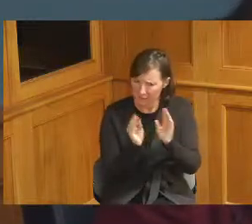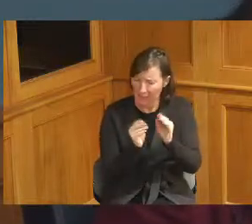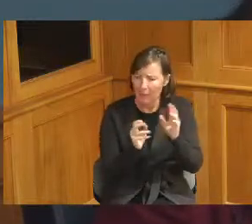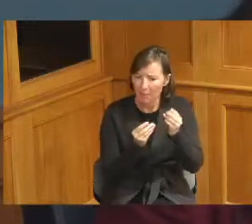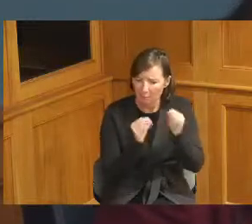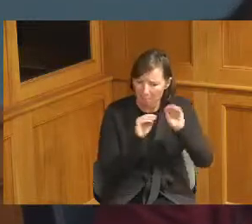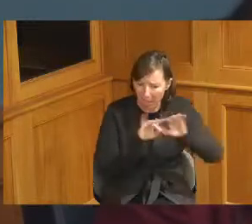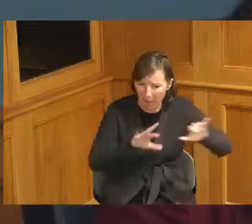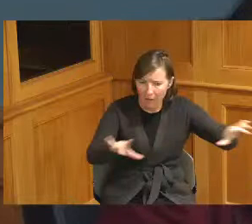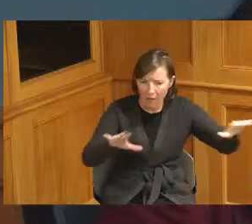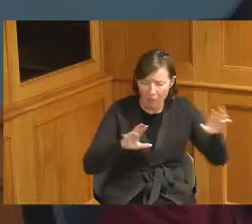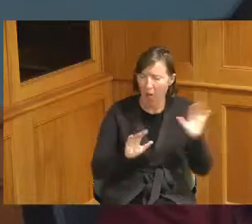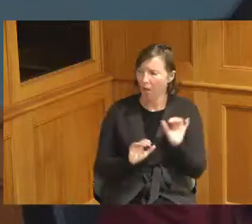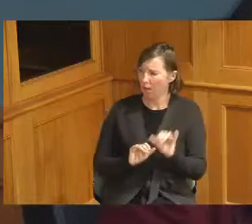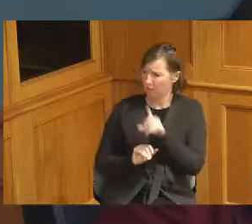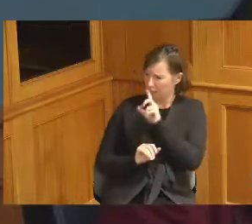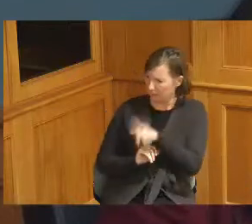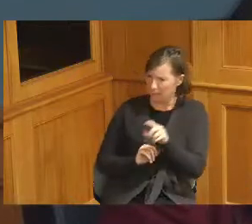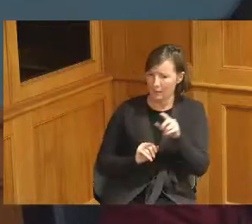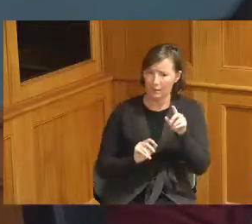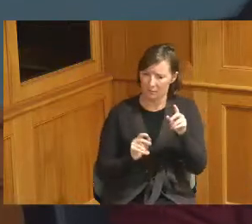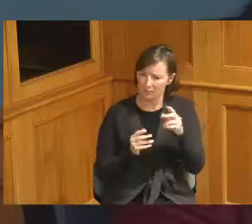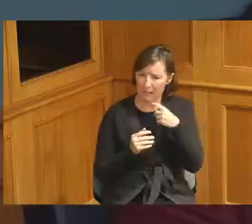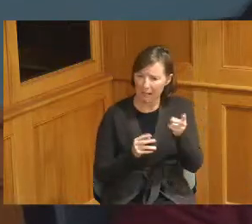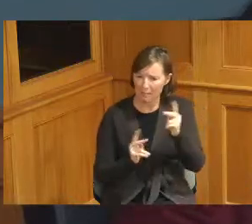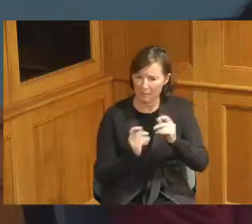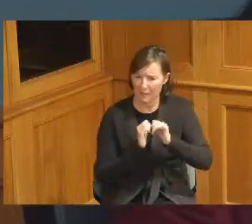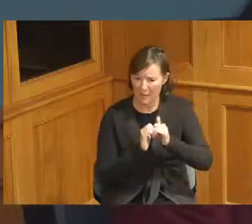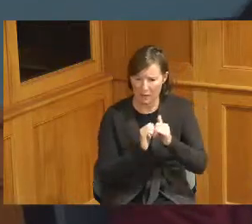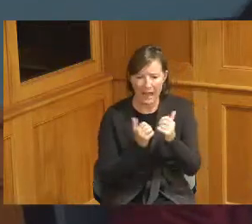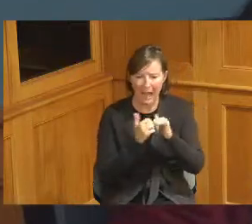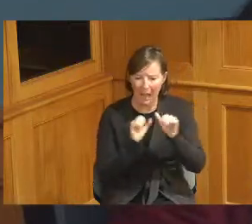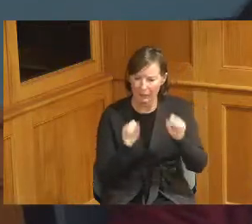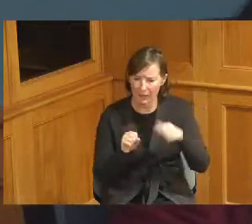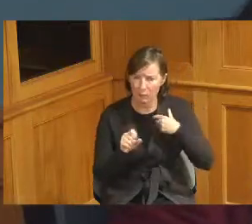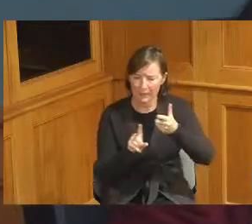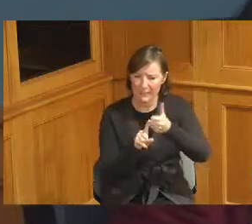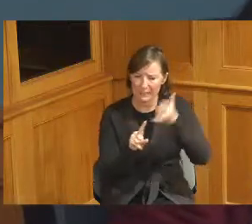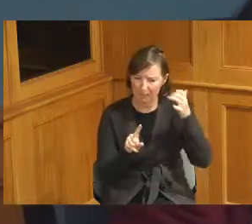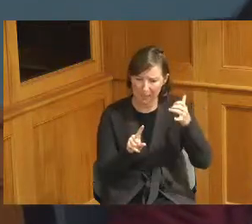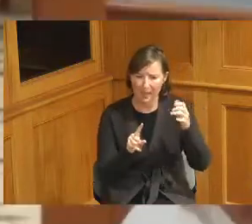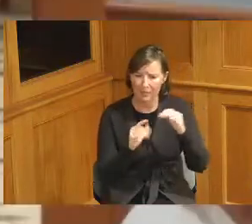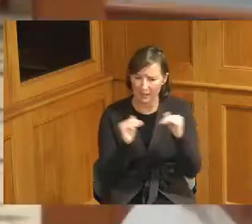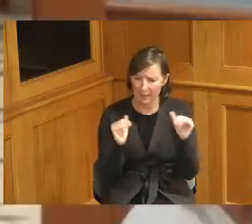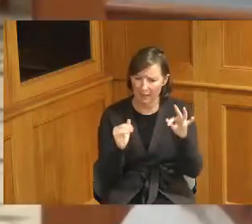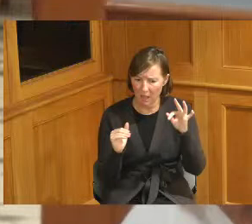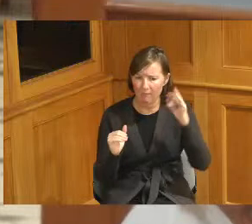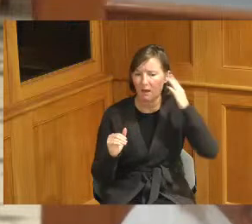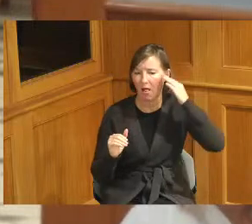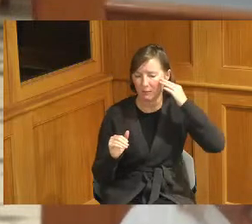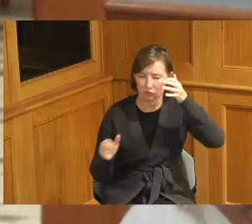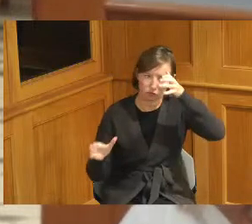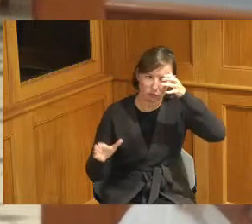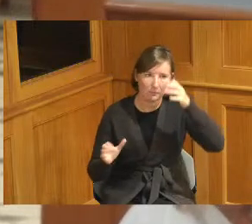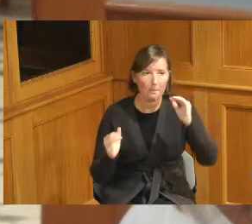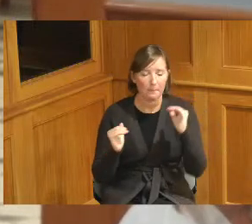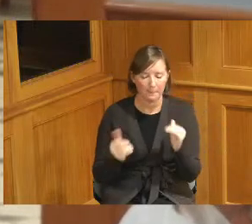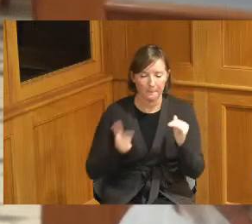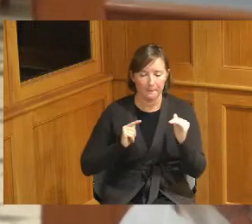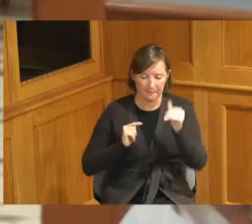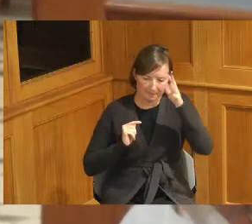so obviously they had some kind of contact. Yeah. But how do we expand that? First, they go with the list of people